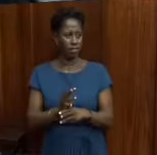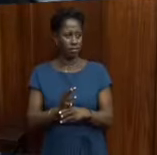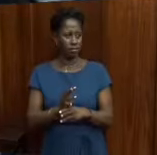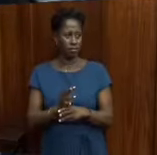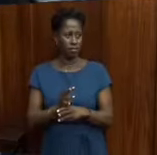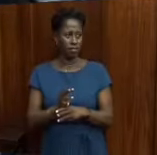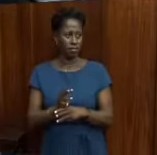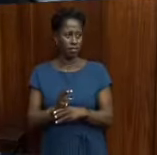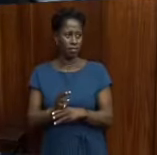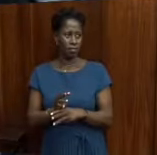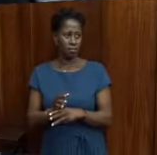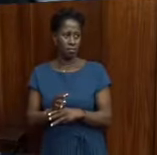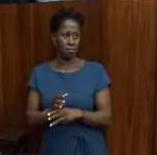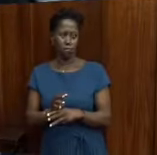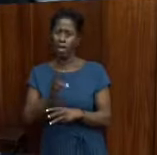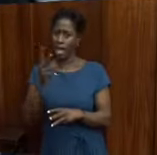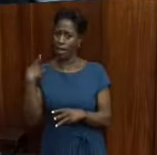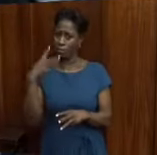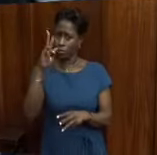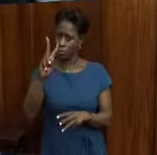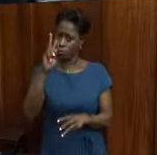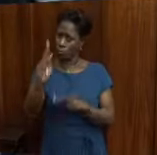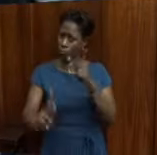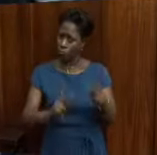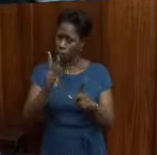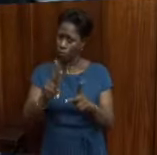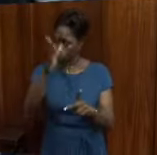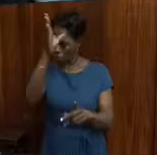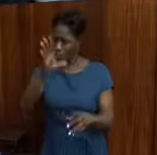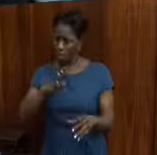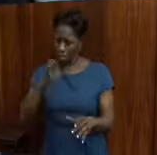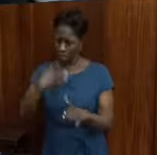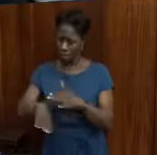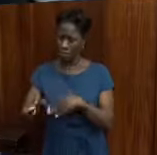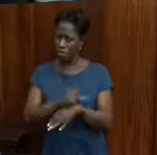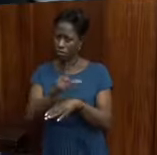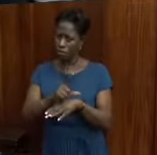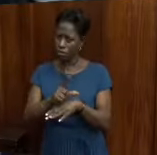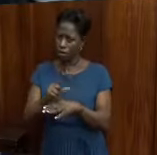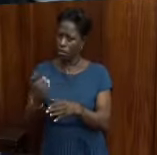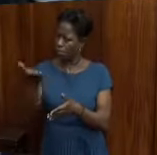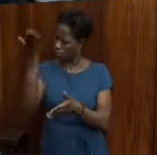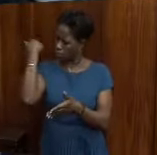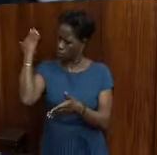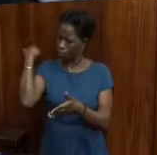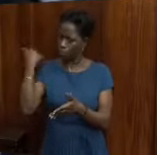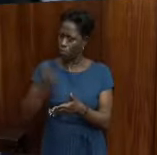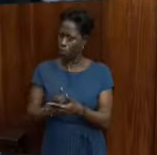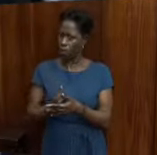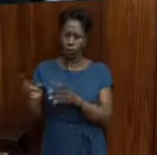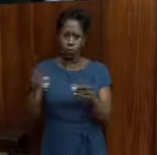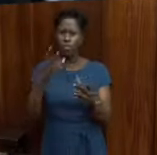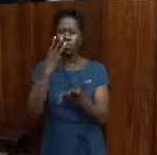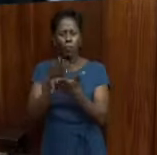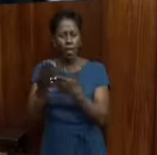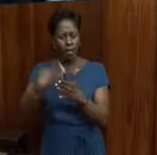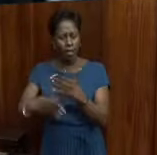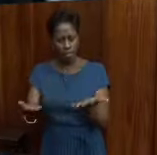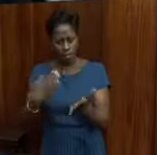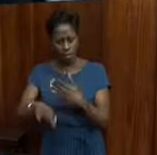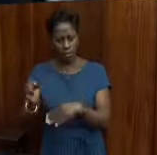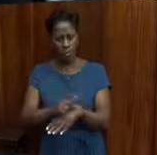Sir Derek Walcott and Sir Arthur Lewis, our two Nobel laureates, are shining examples of local talent with global reach and